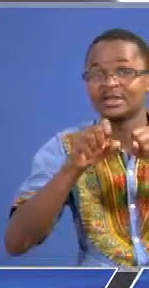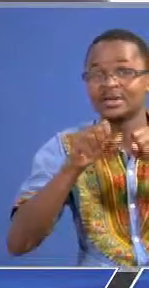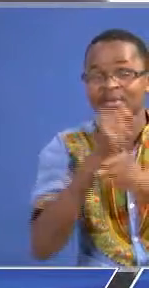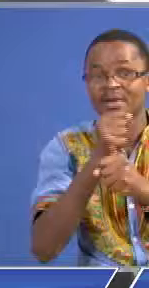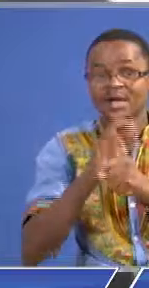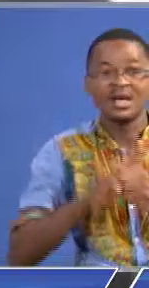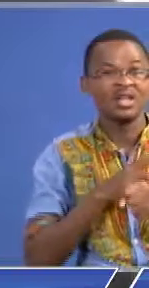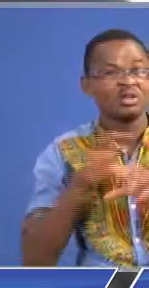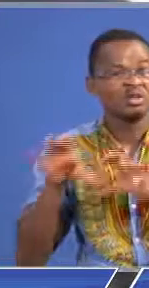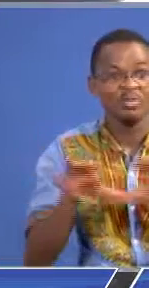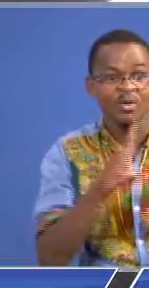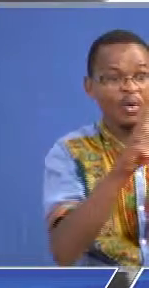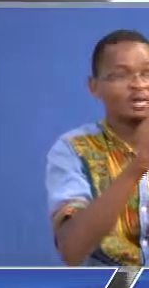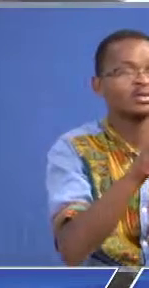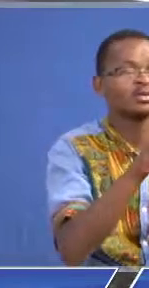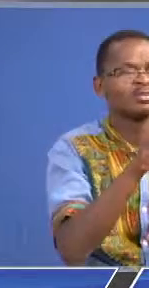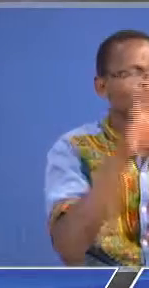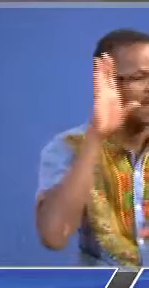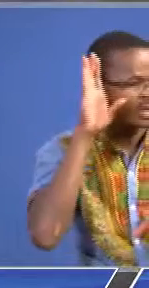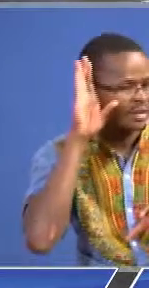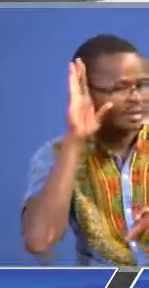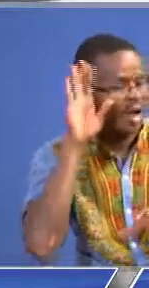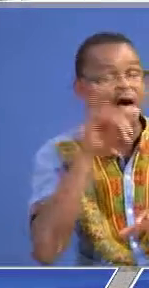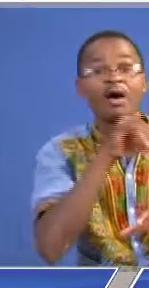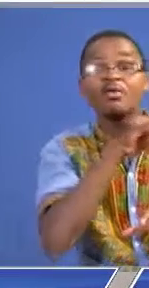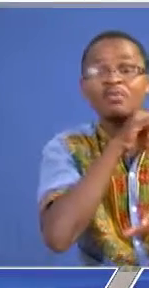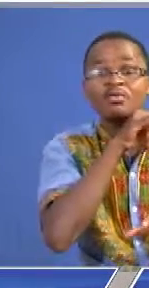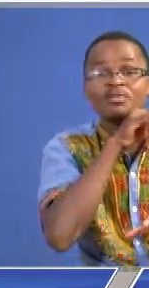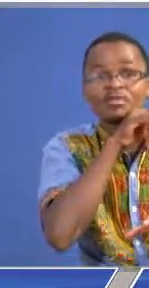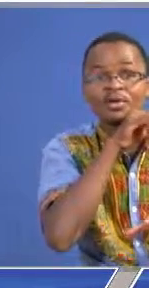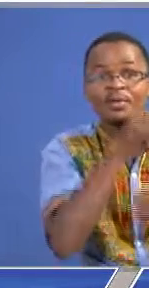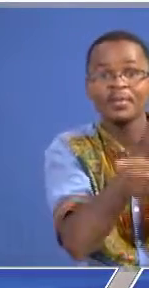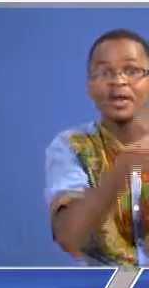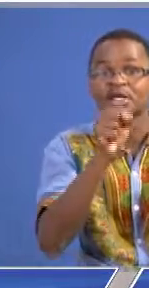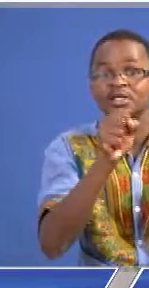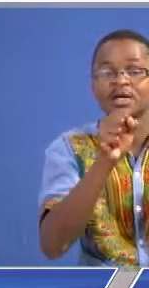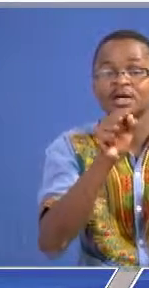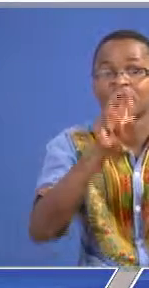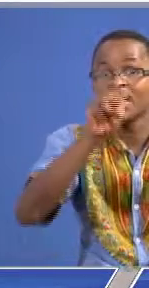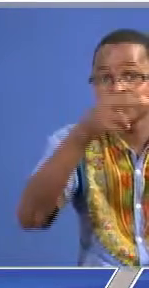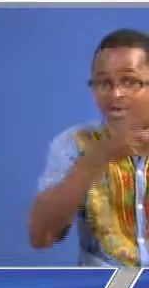sababu, mesikia ndugu yetu Museveni akisema ya kwamba sasa,